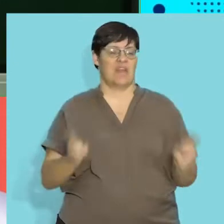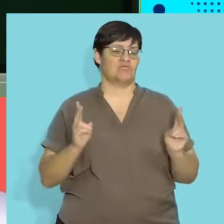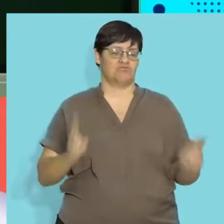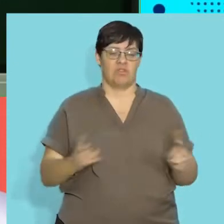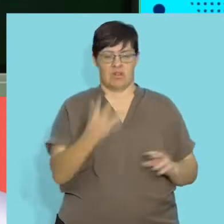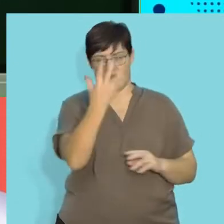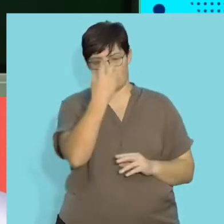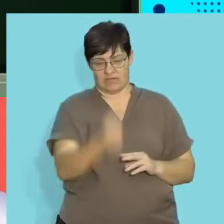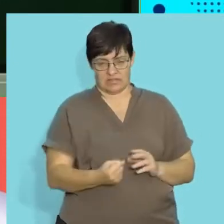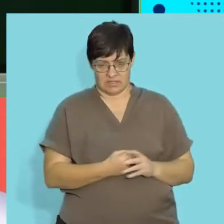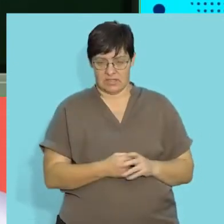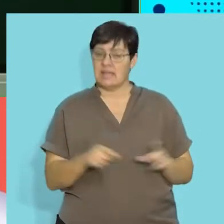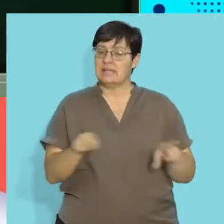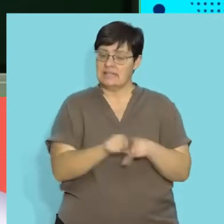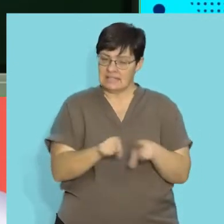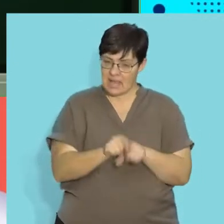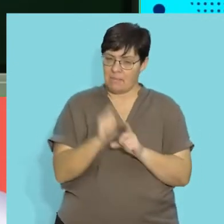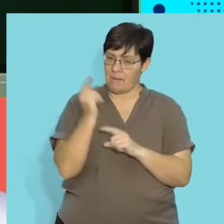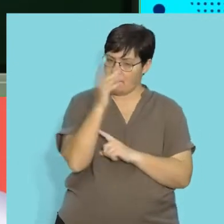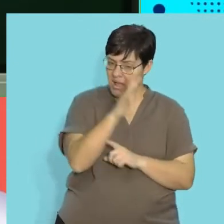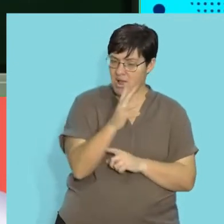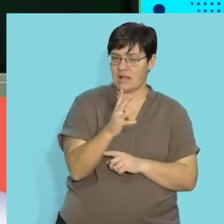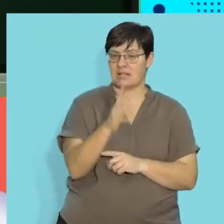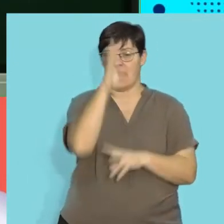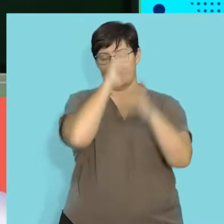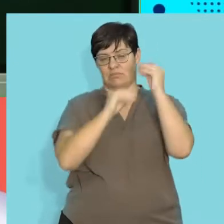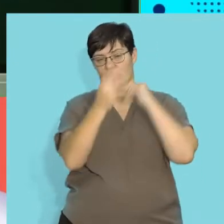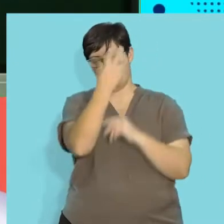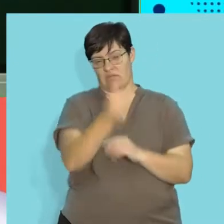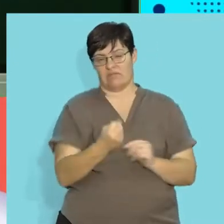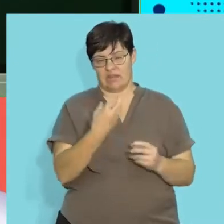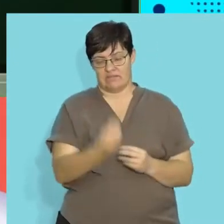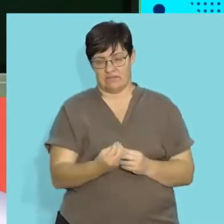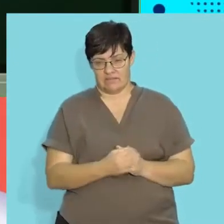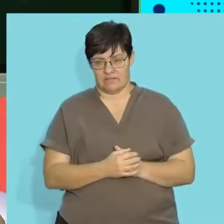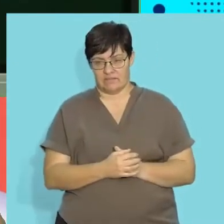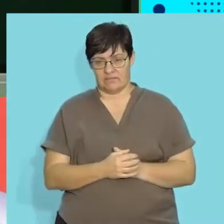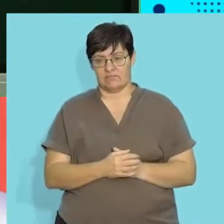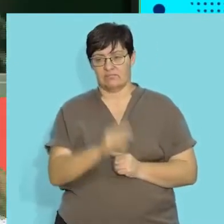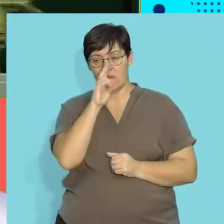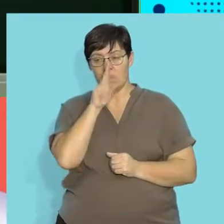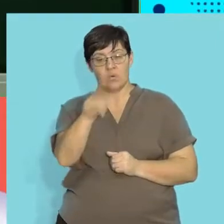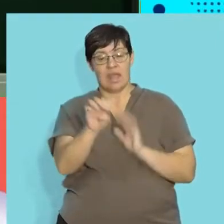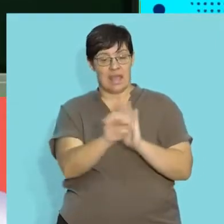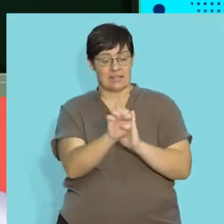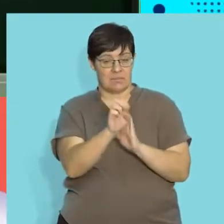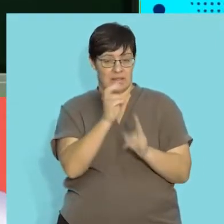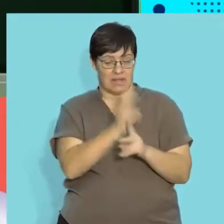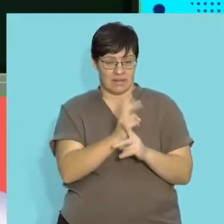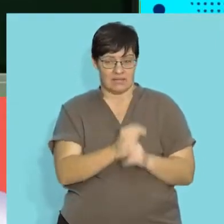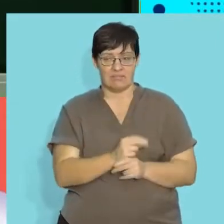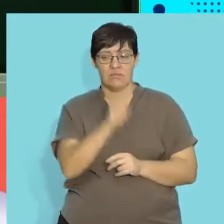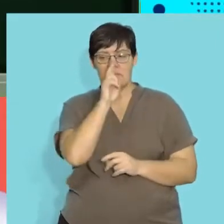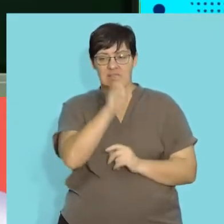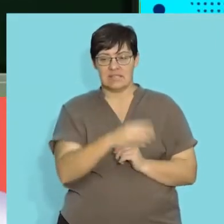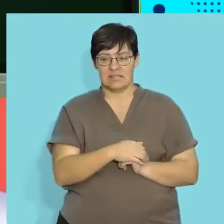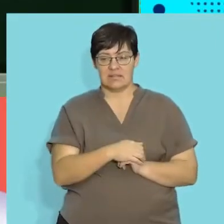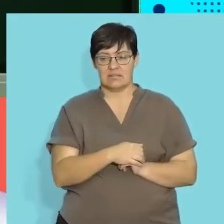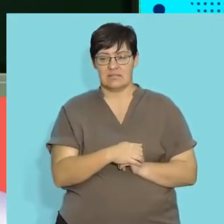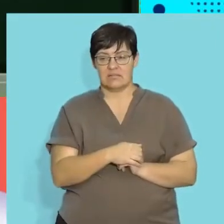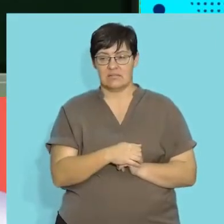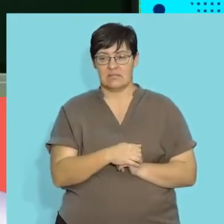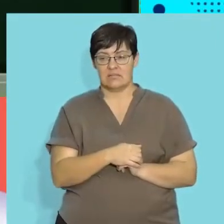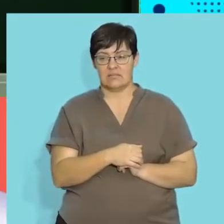natural phenomenon. Plants also experience this gravity. So, essentially, if you look at this example again, you can clearly see